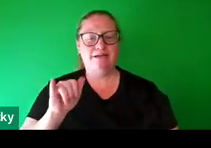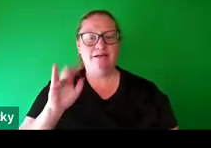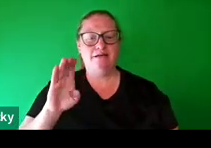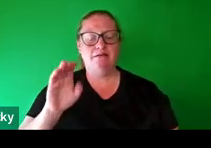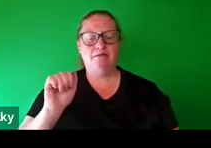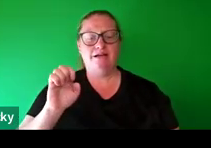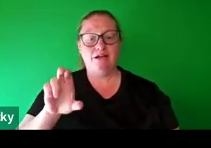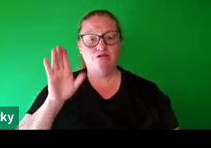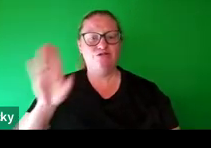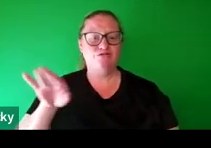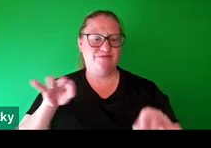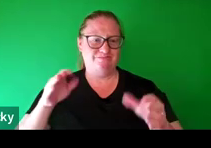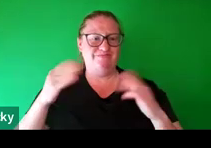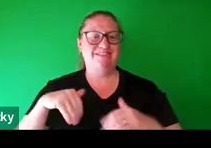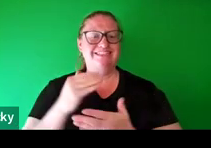2. Thank you.